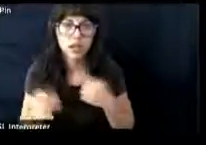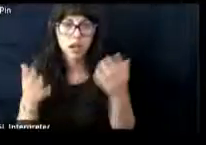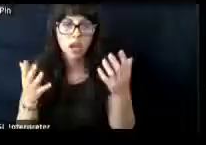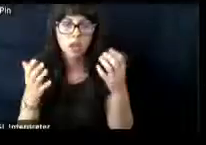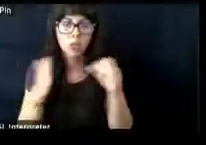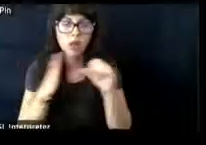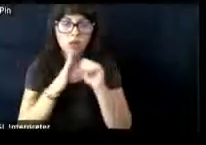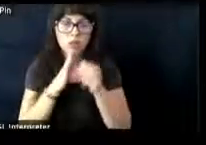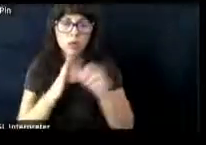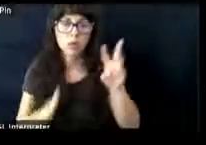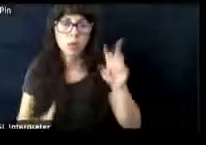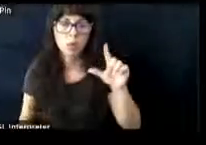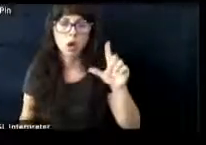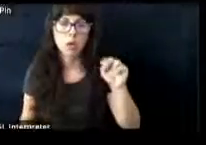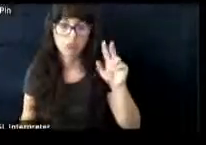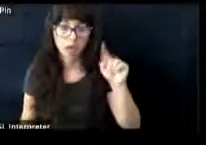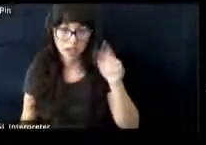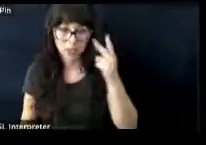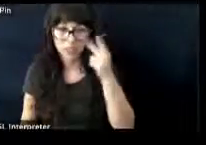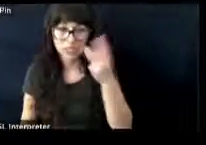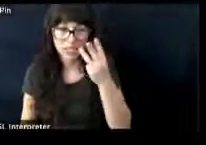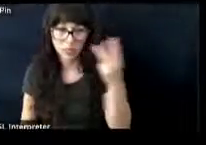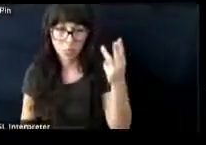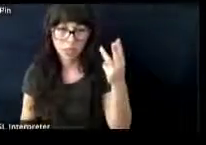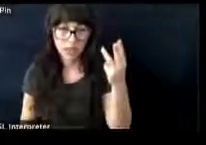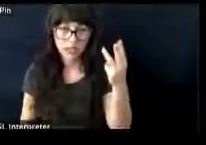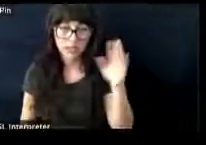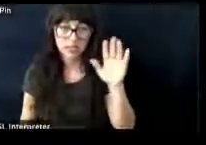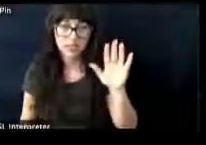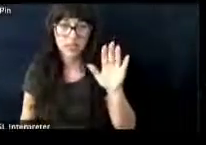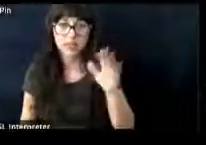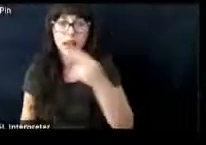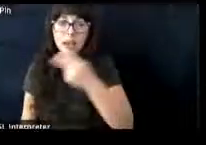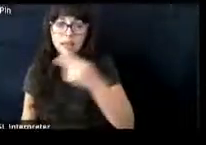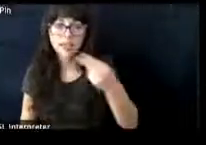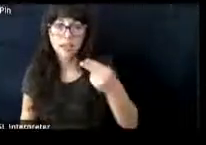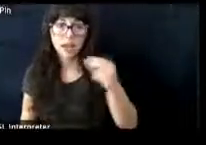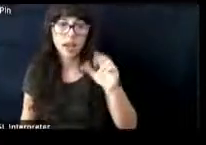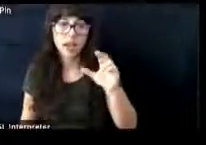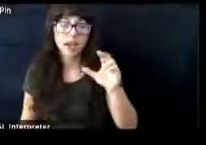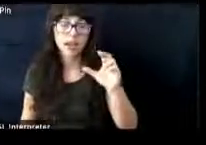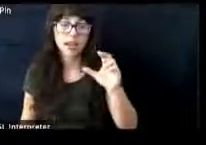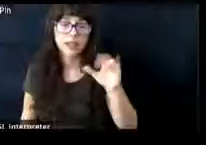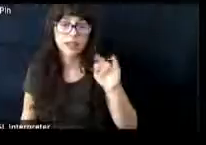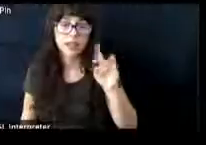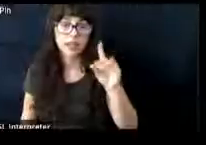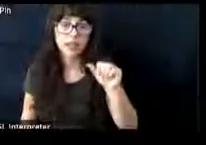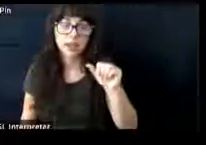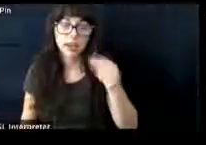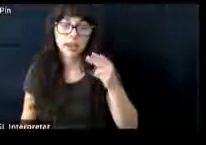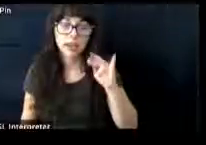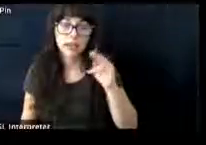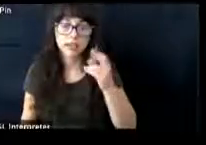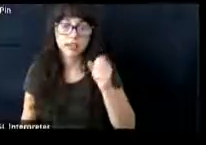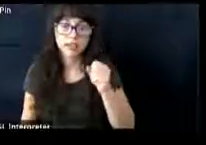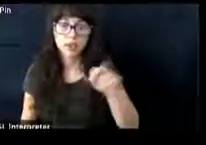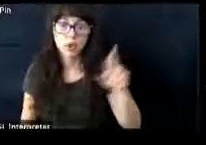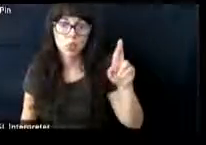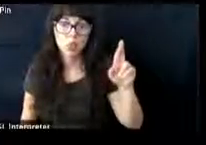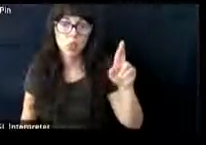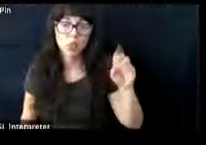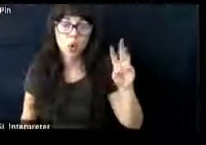from Warner to the west, include Hacienda High, Roland High, and City